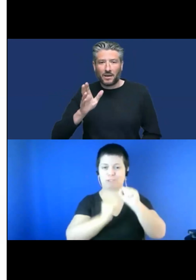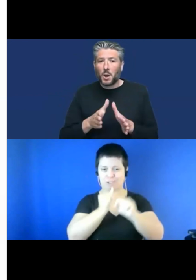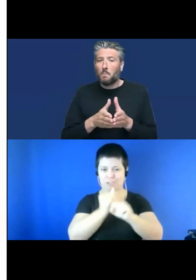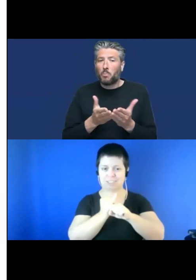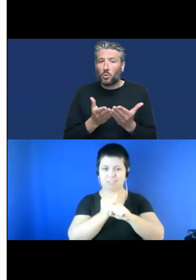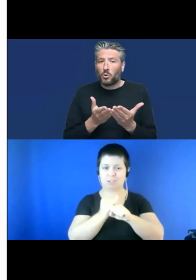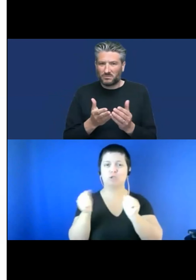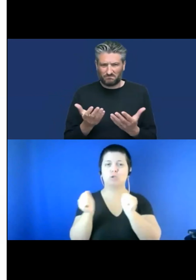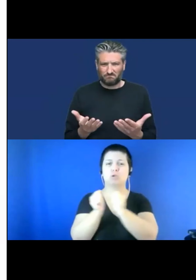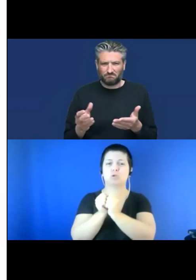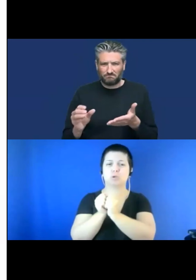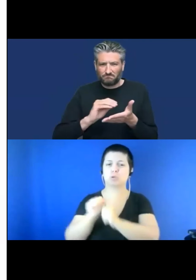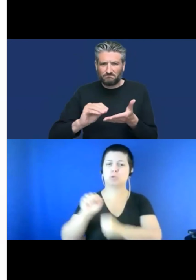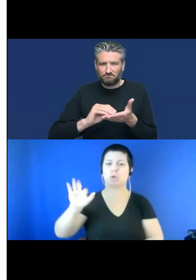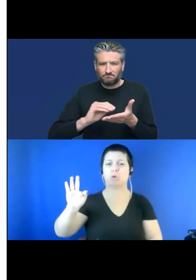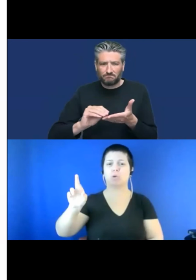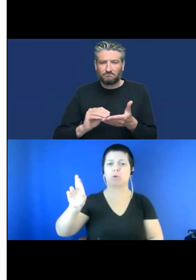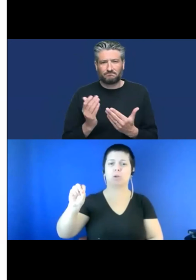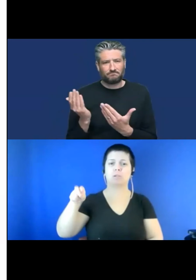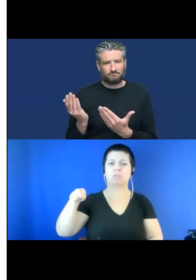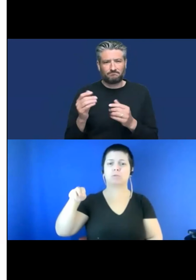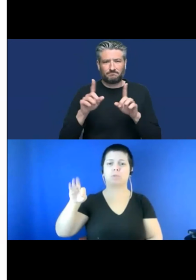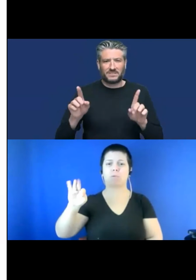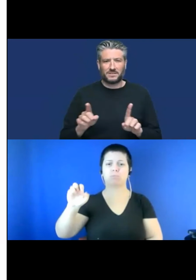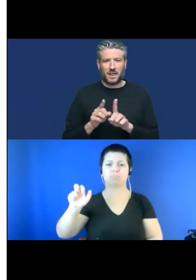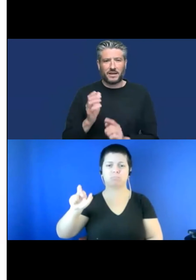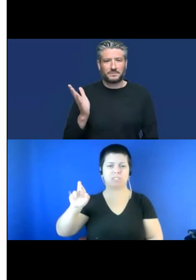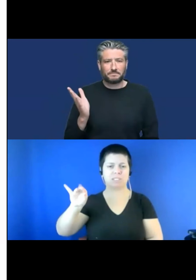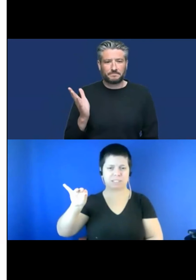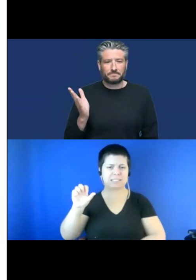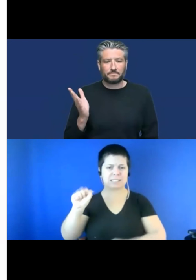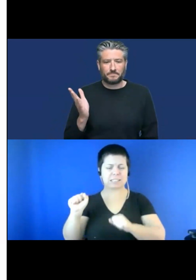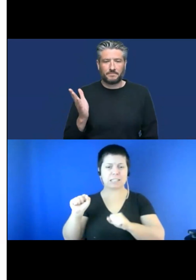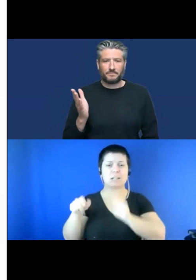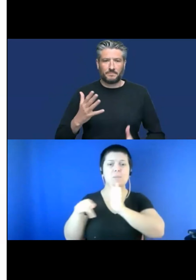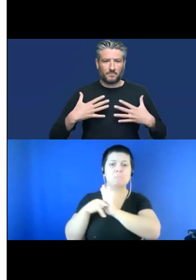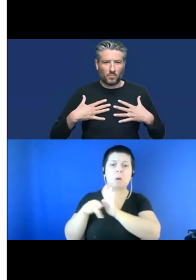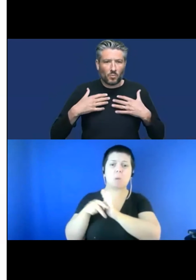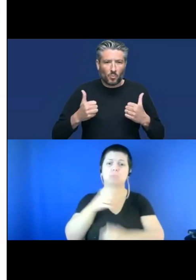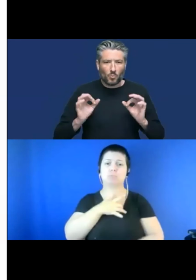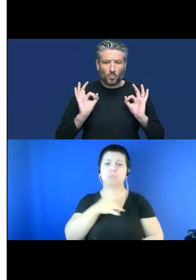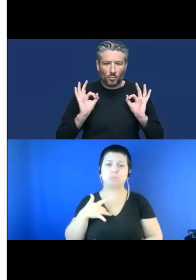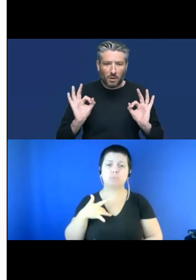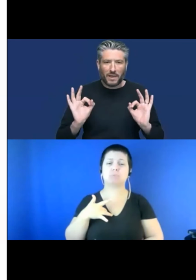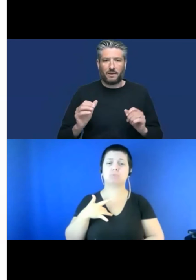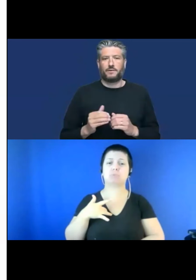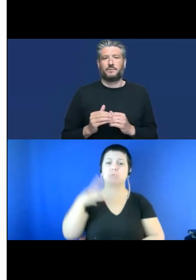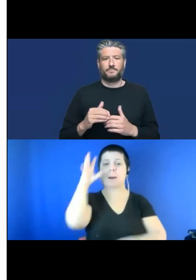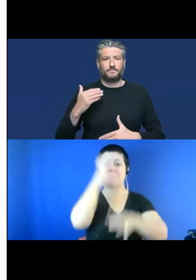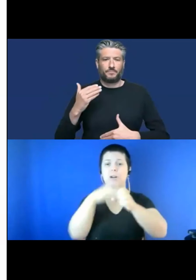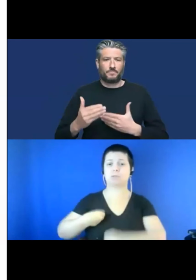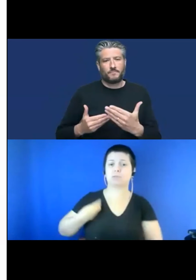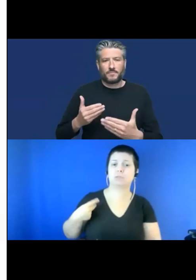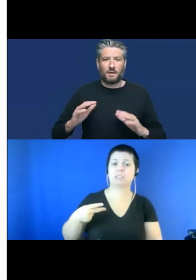Frontiers for the research topic Development, Well-being, and Lifelong Learning in Individuals with Dual Sensory Loss. That